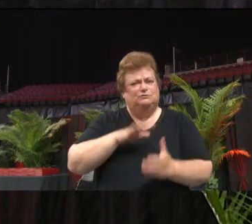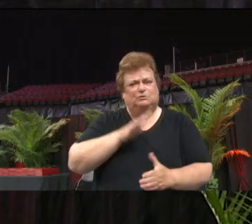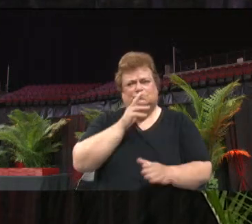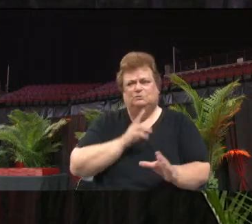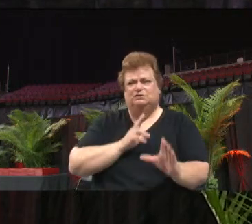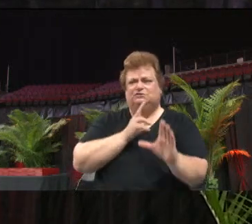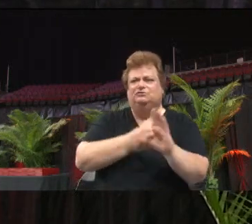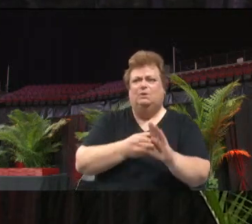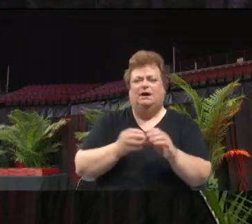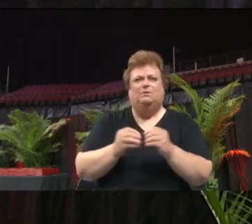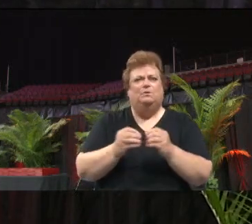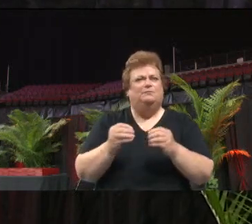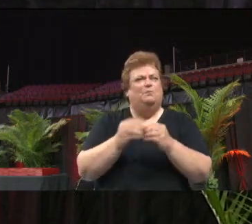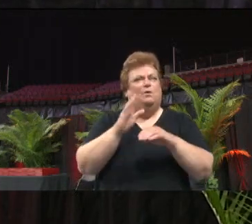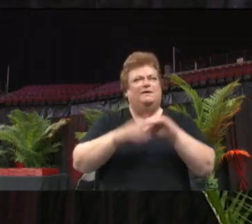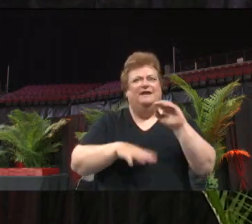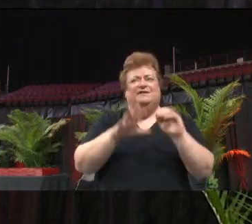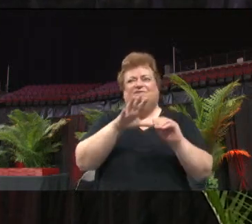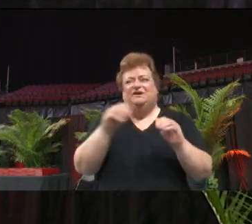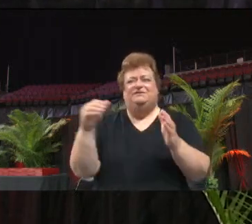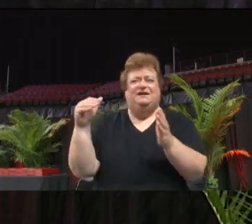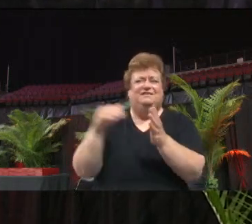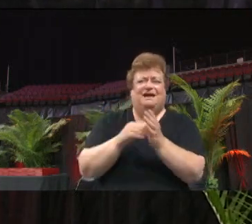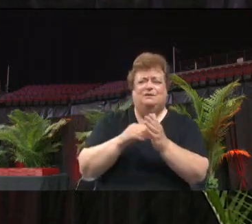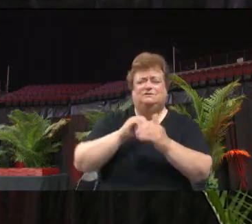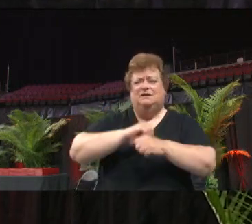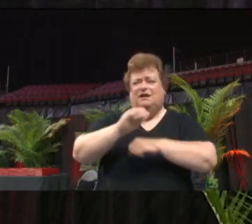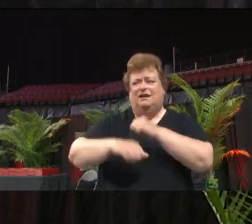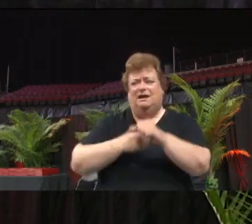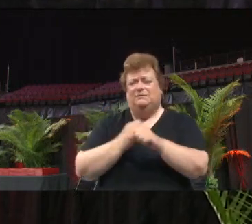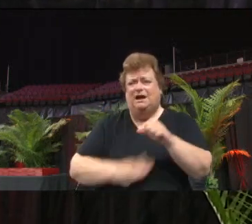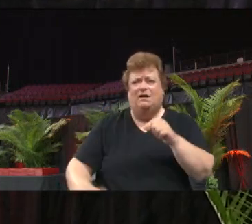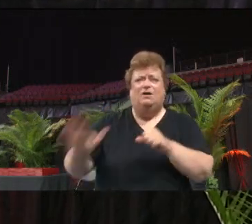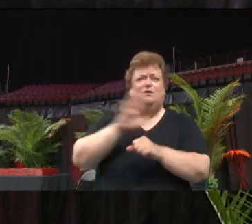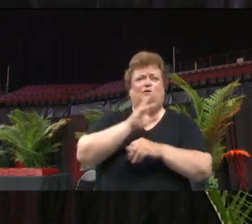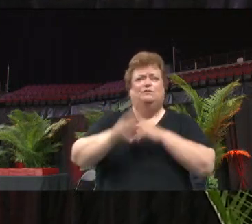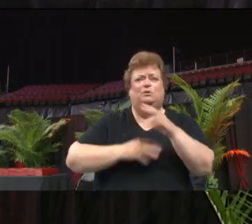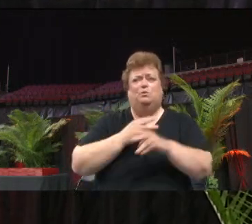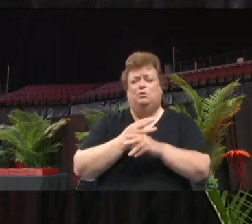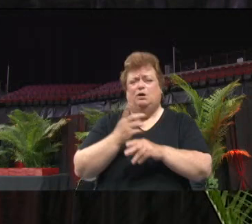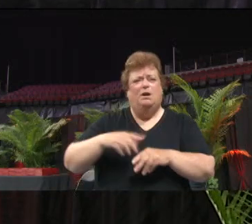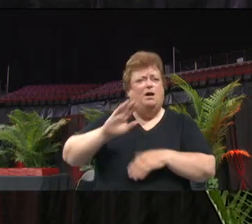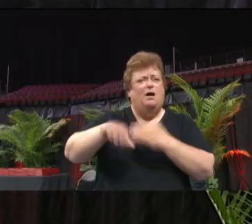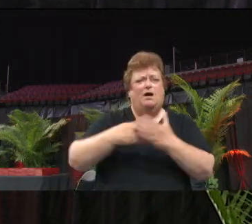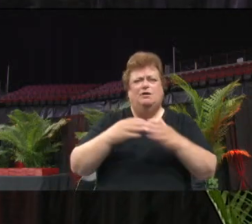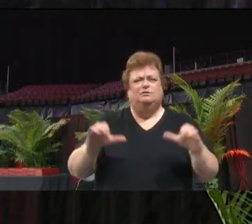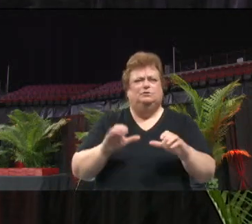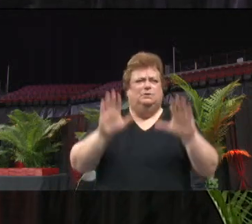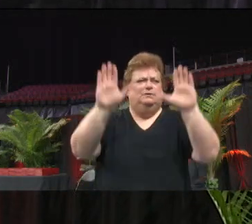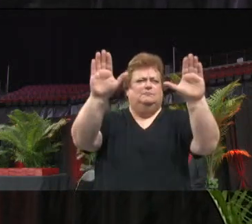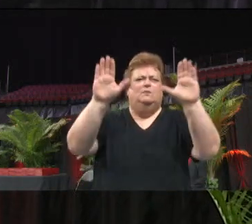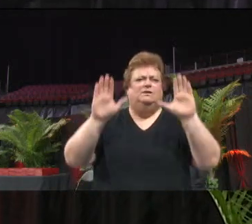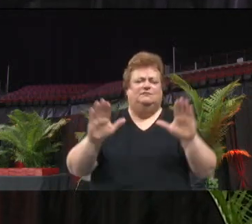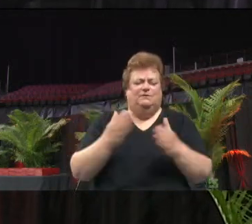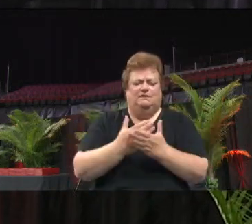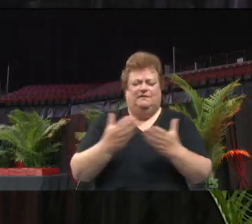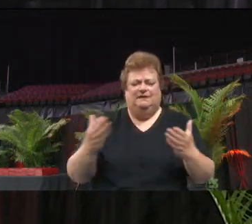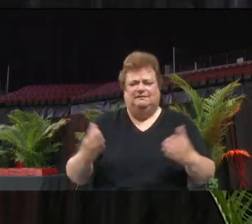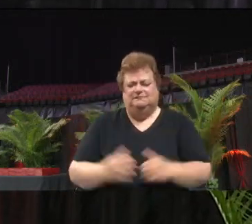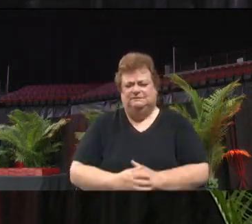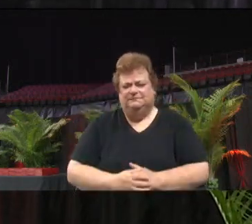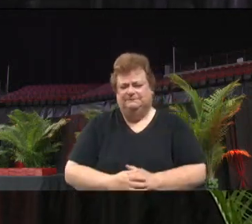over 50,000 Lincoln High alumni around the world doing amazing things. At Lincoln